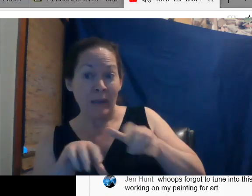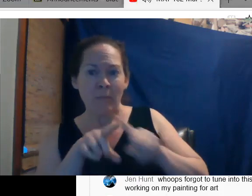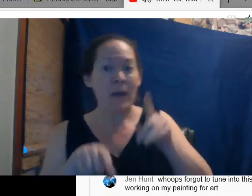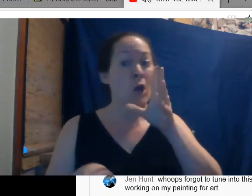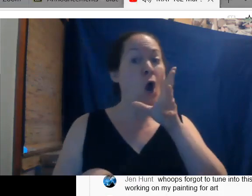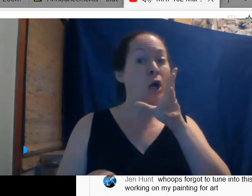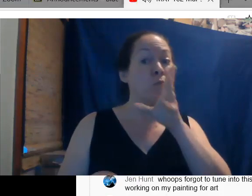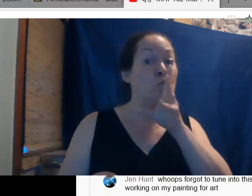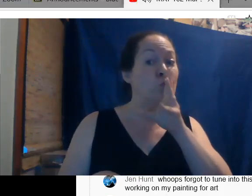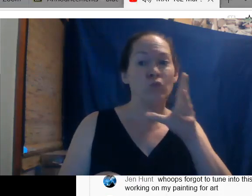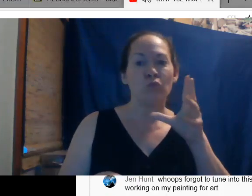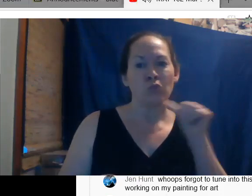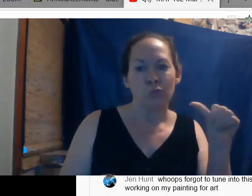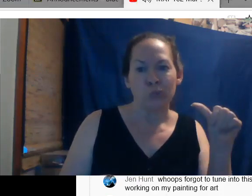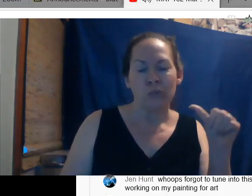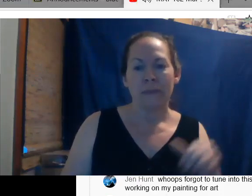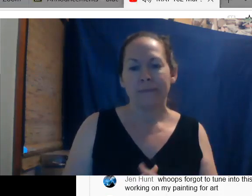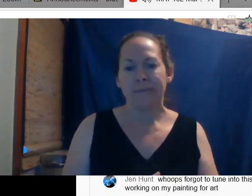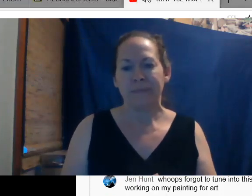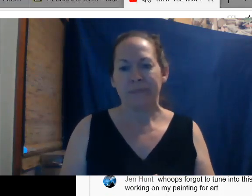All right, can we have an audio check?